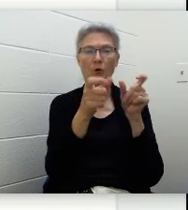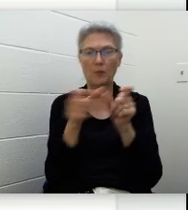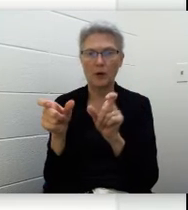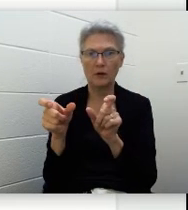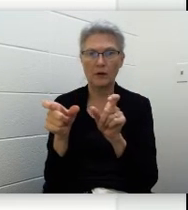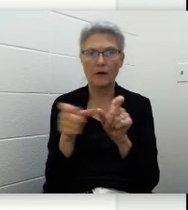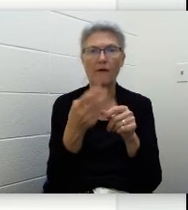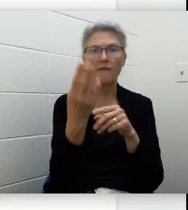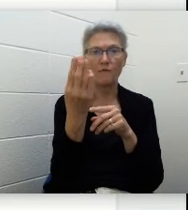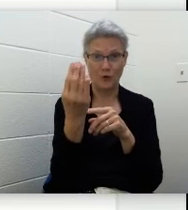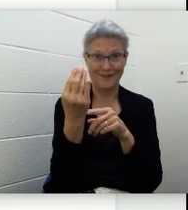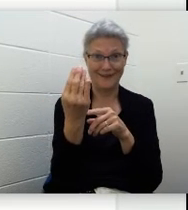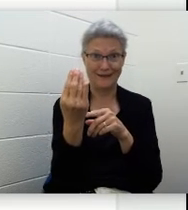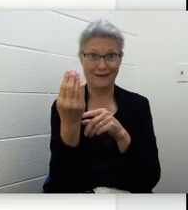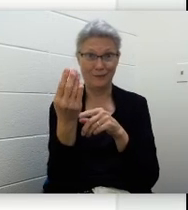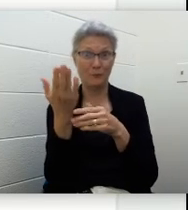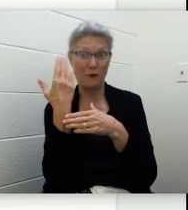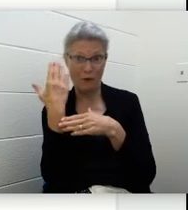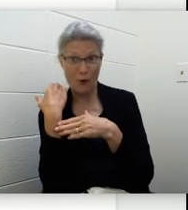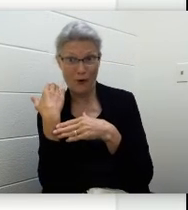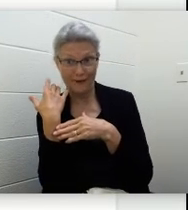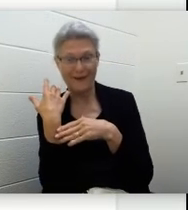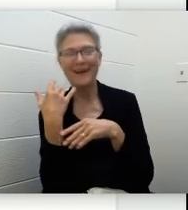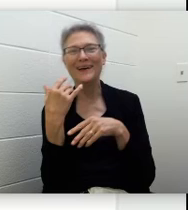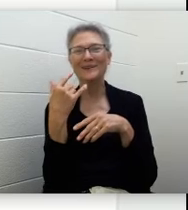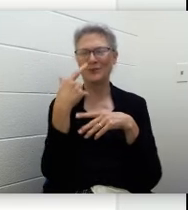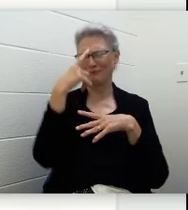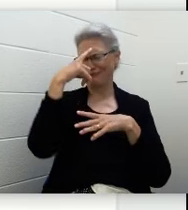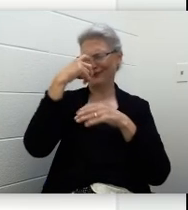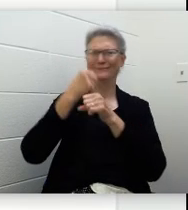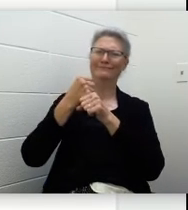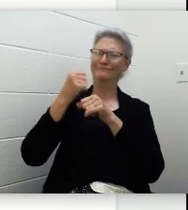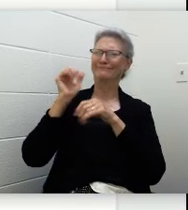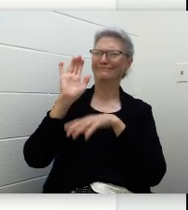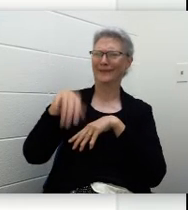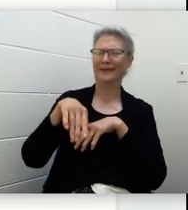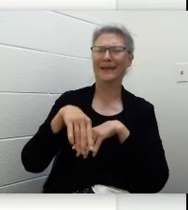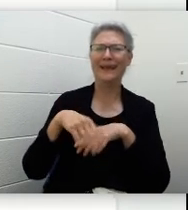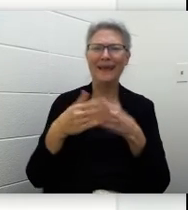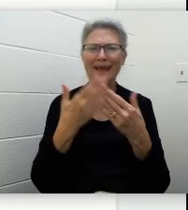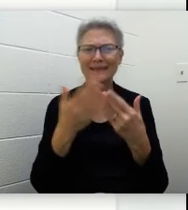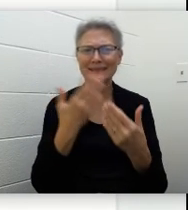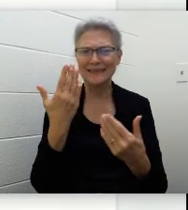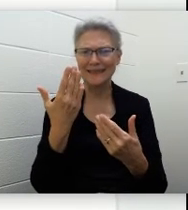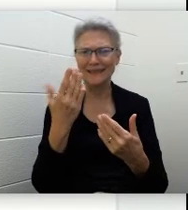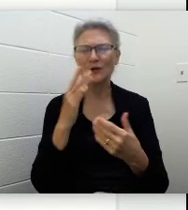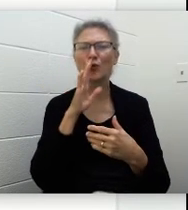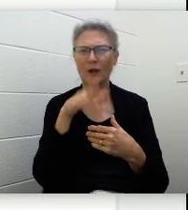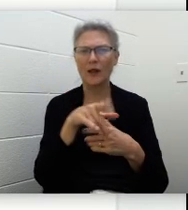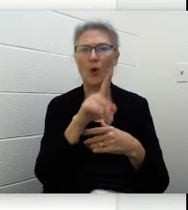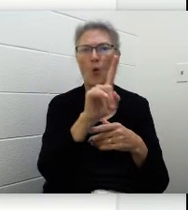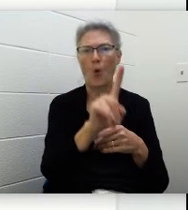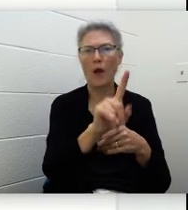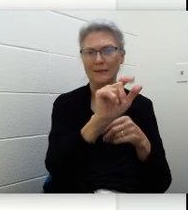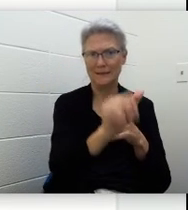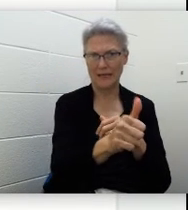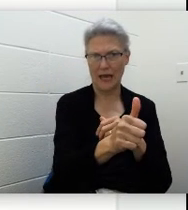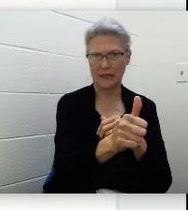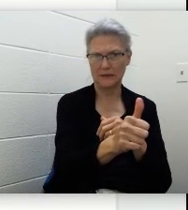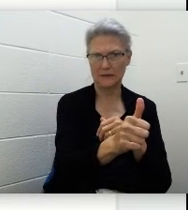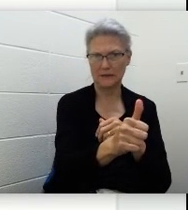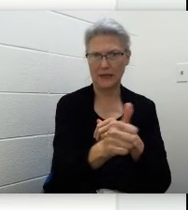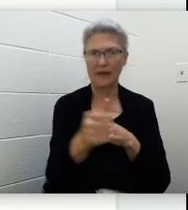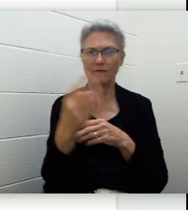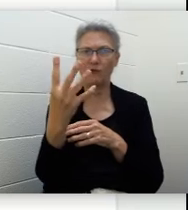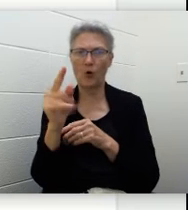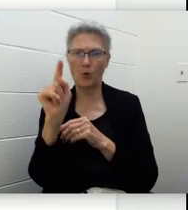broke apart 14, you guys. So feeling pretty confident right here that this 14 is really one group of 10, so 10